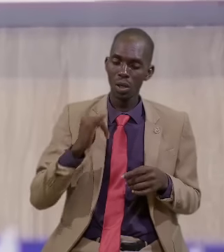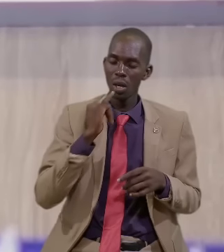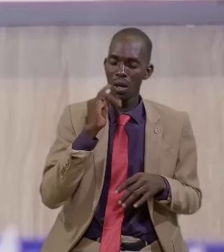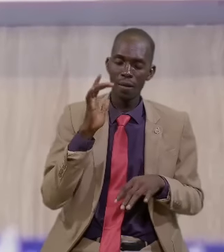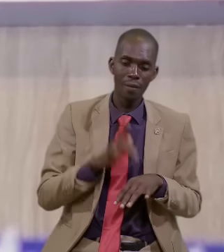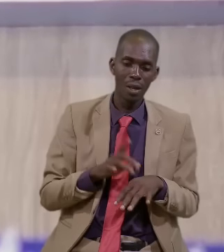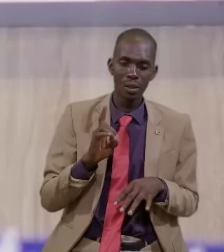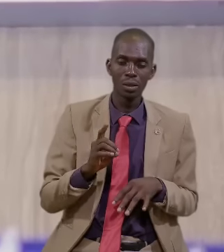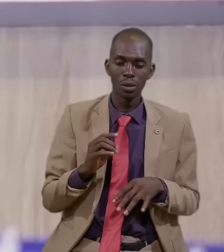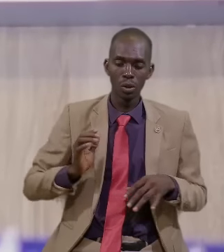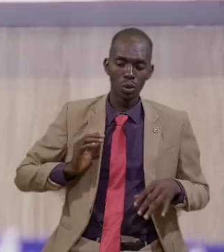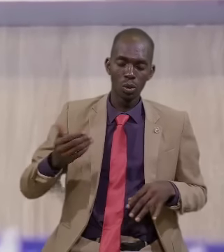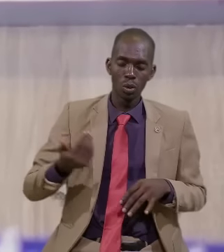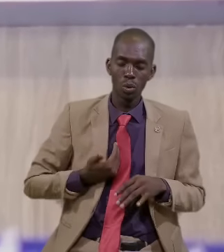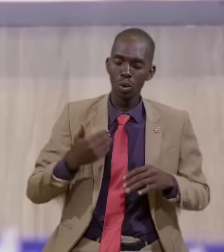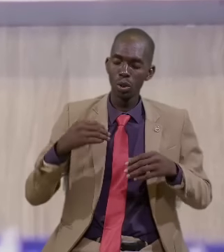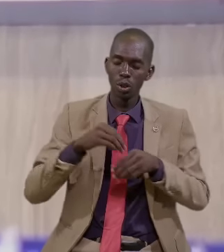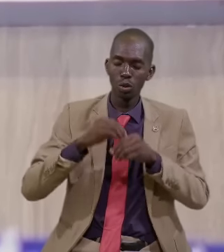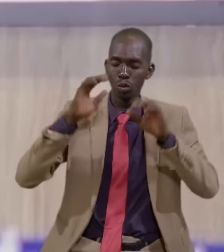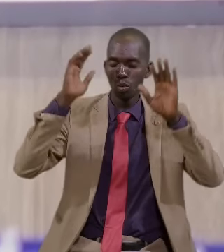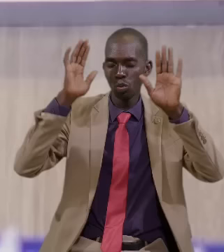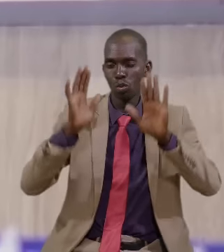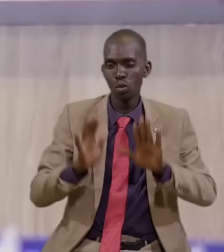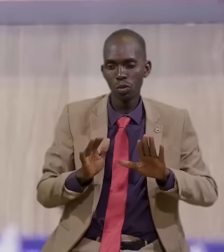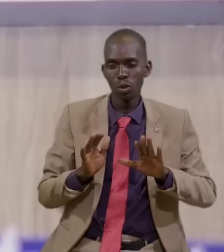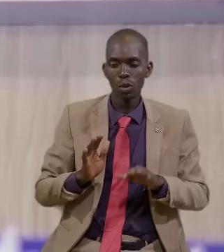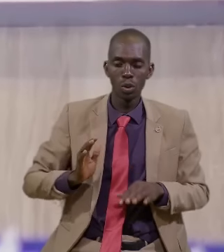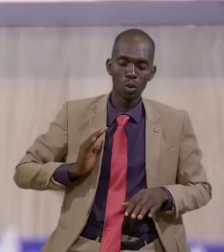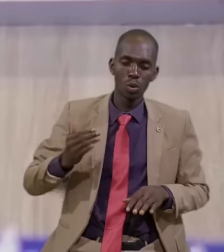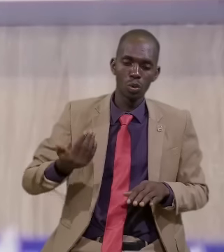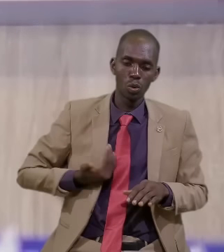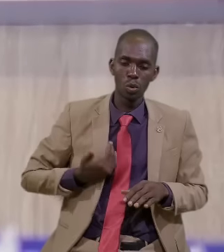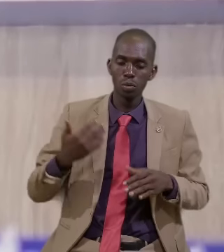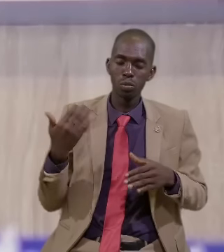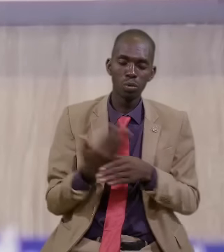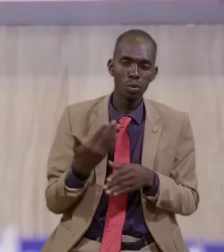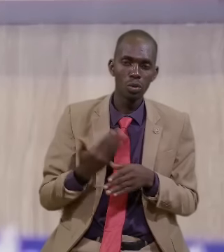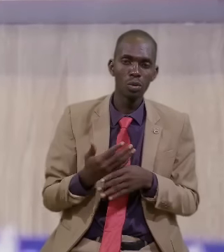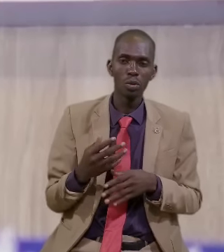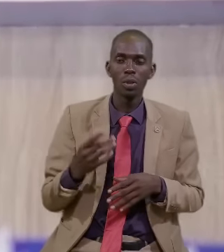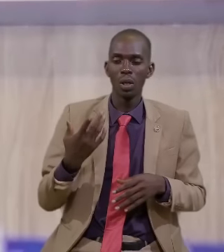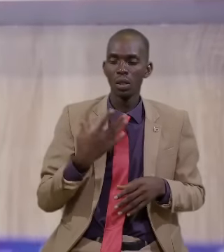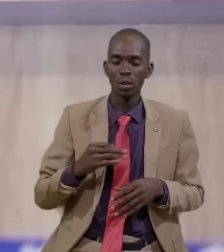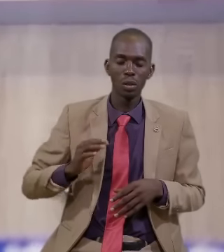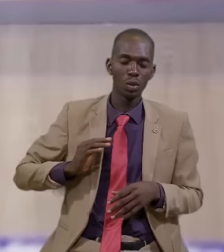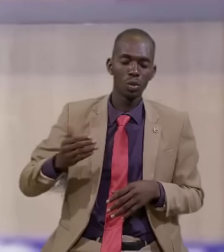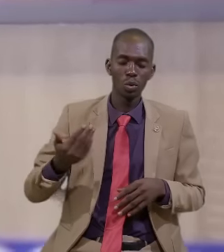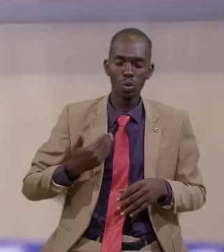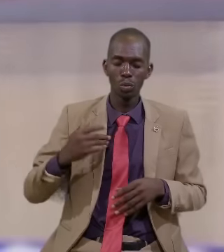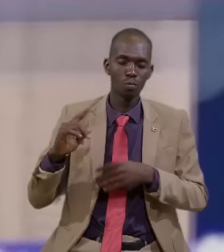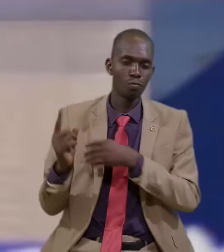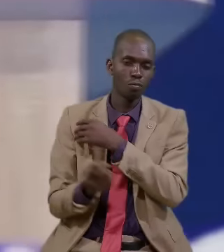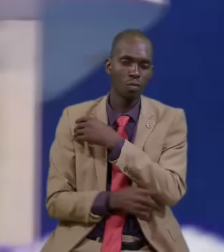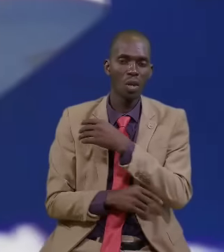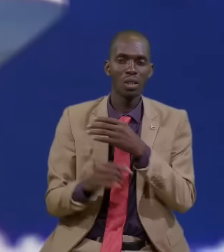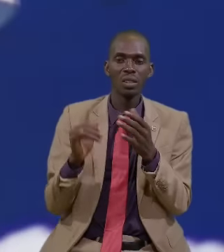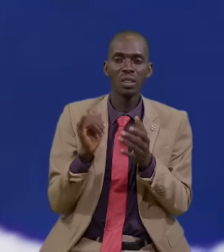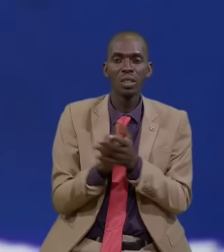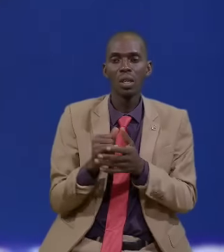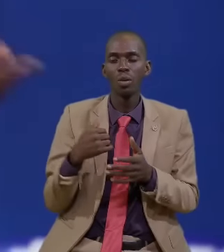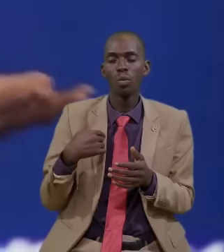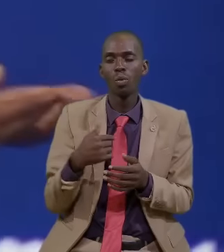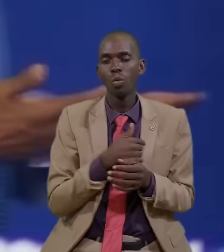traumatized, the soul tortured, the soul tormented, that will come to the Lord, there